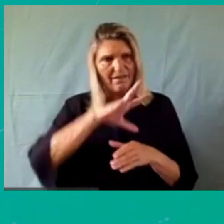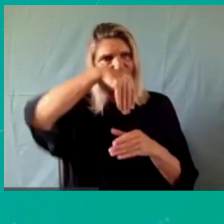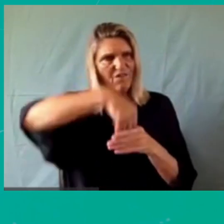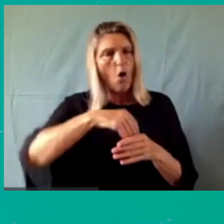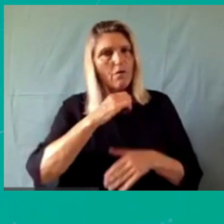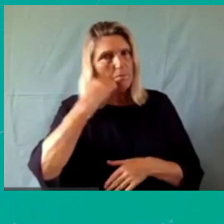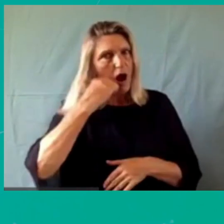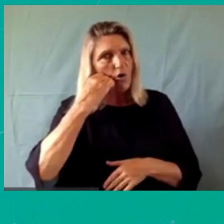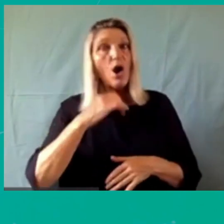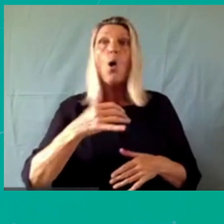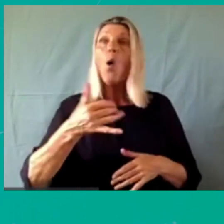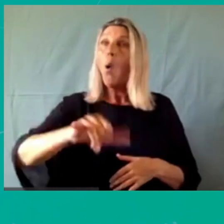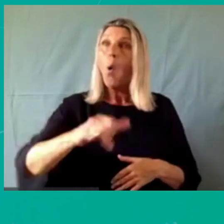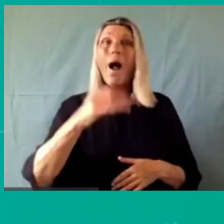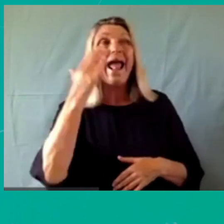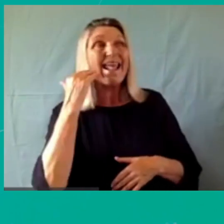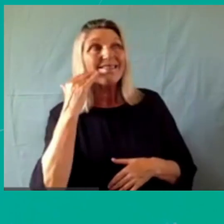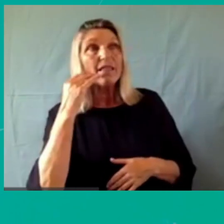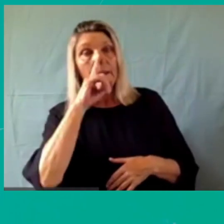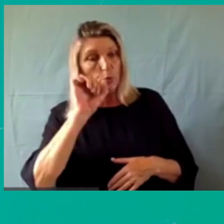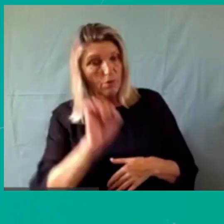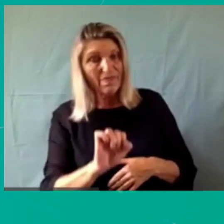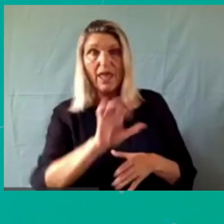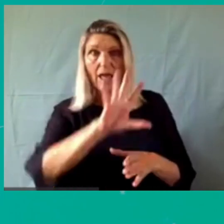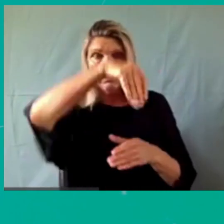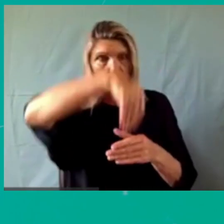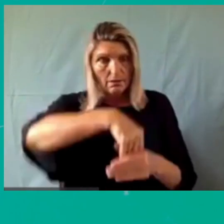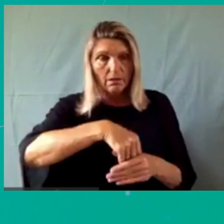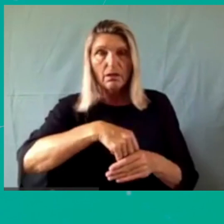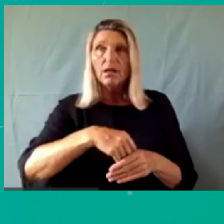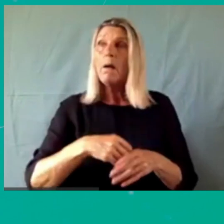ethnic communities and Pacific peoples, children and young people,